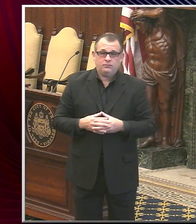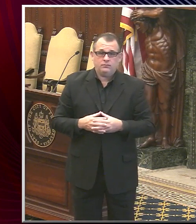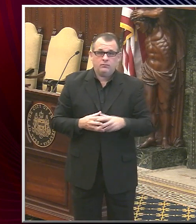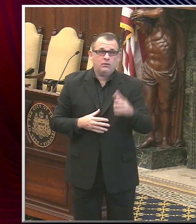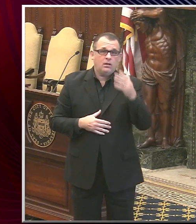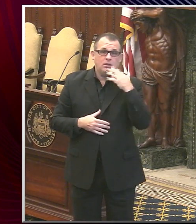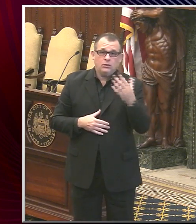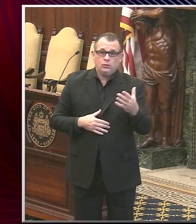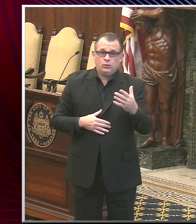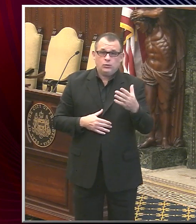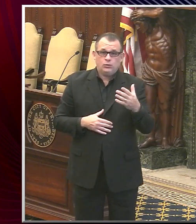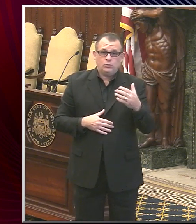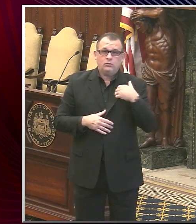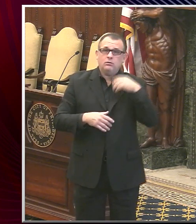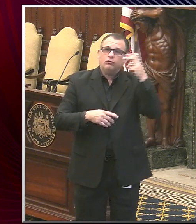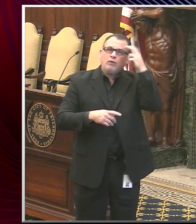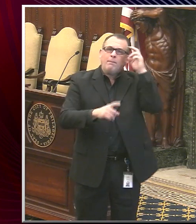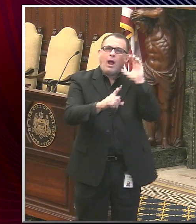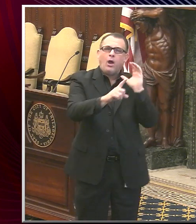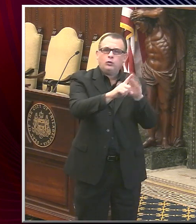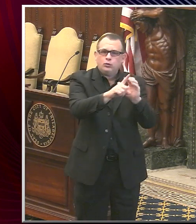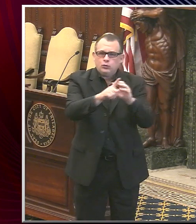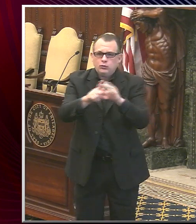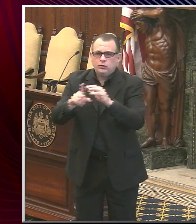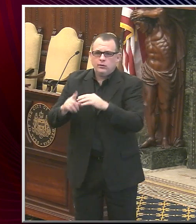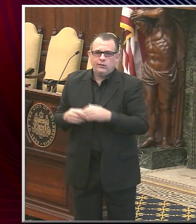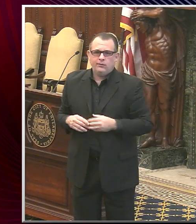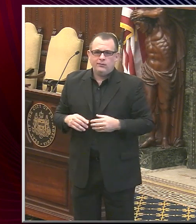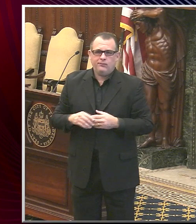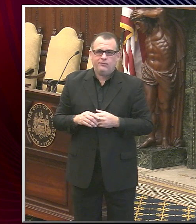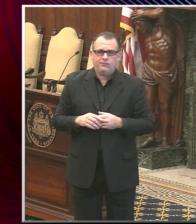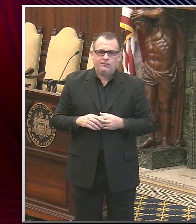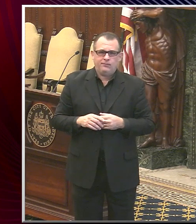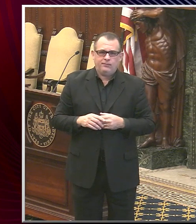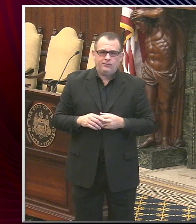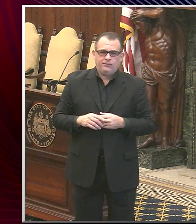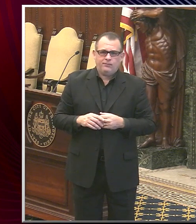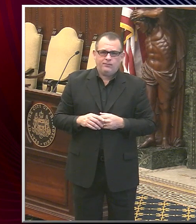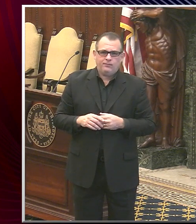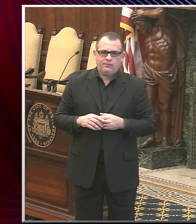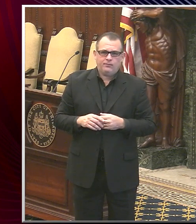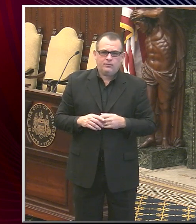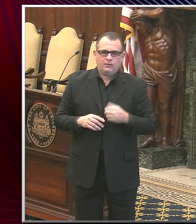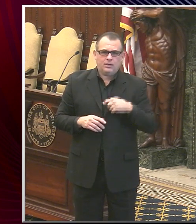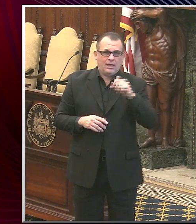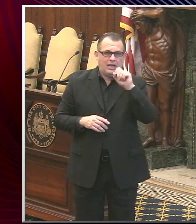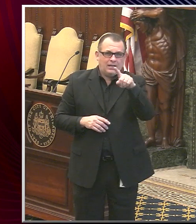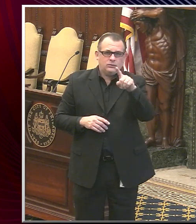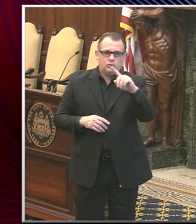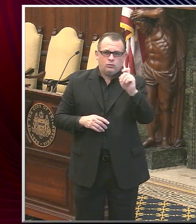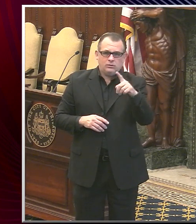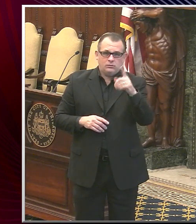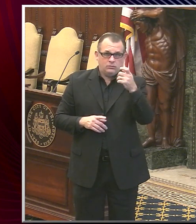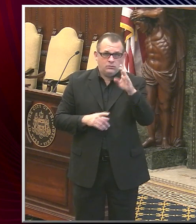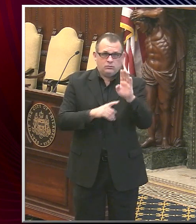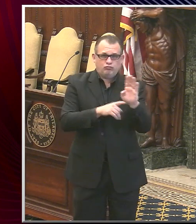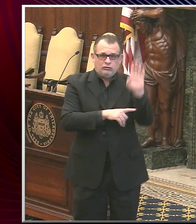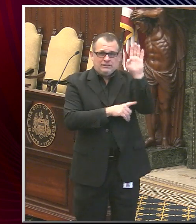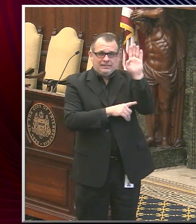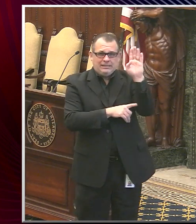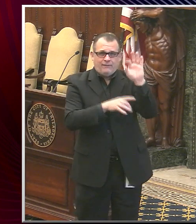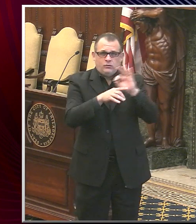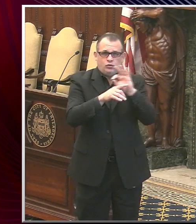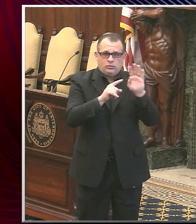And a reminder to all you folks, if you want to ask a question, you need to indicate by using the raise your hand function, not by putting